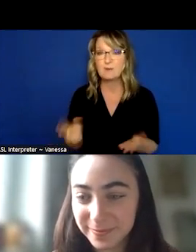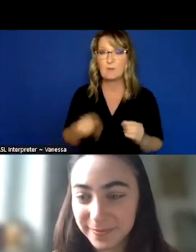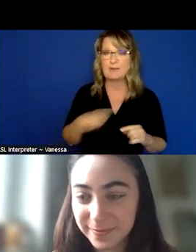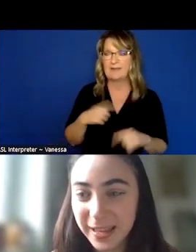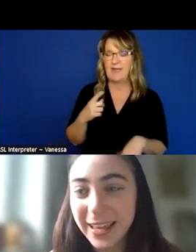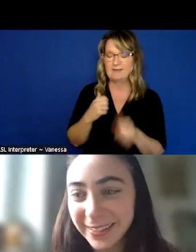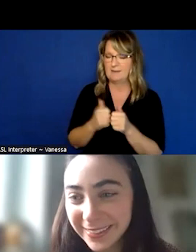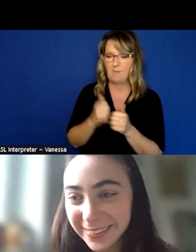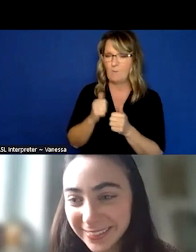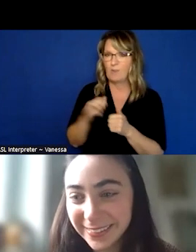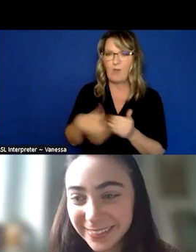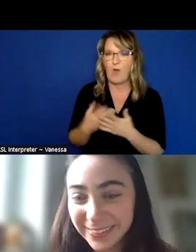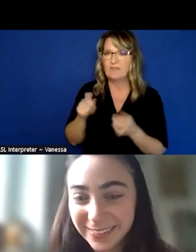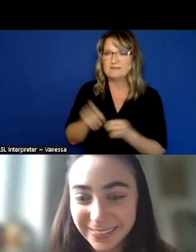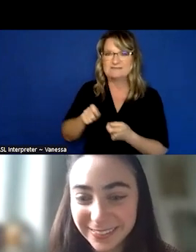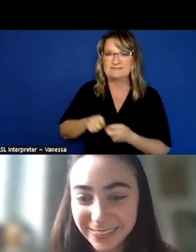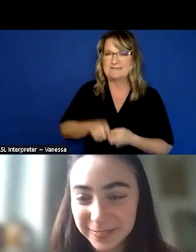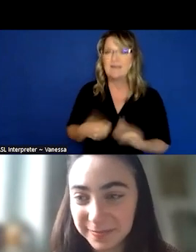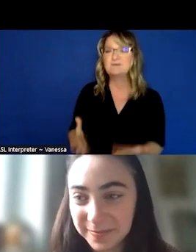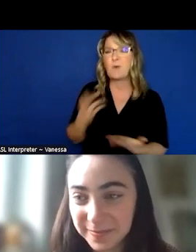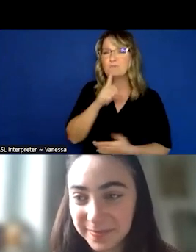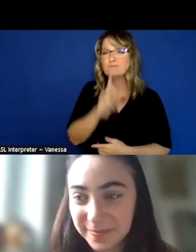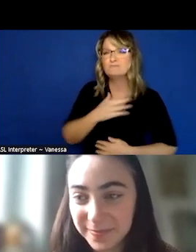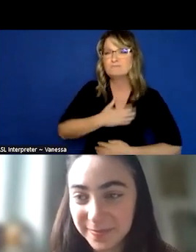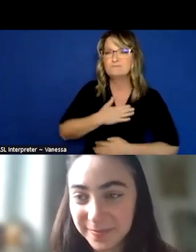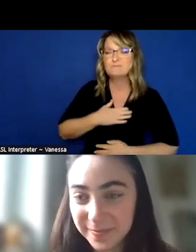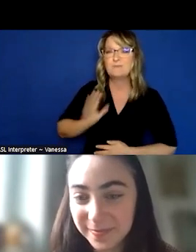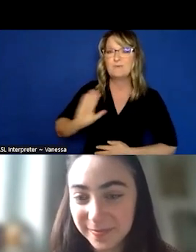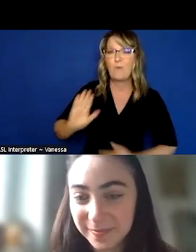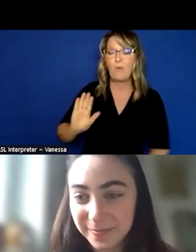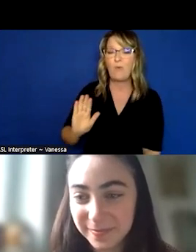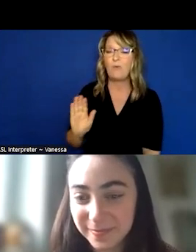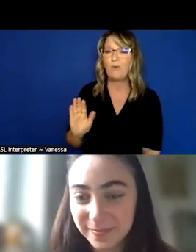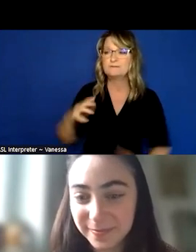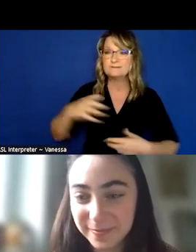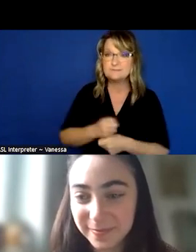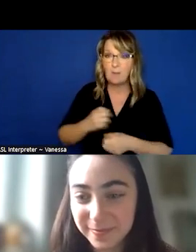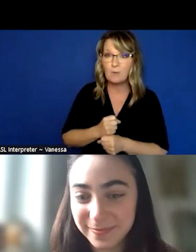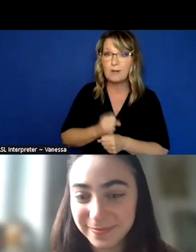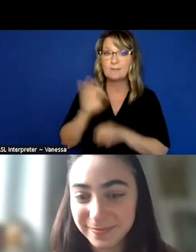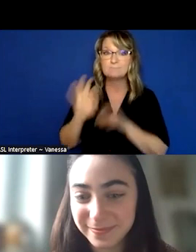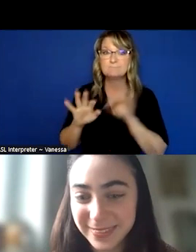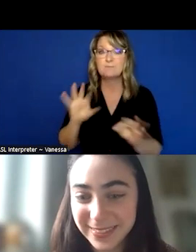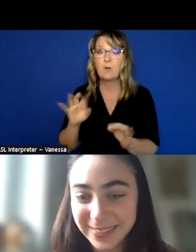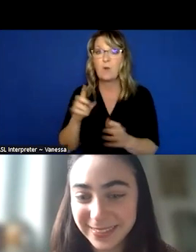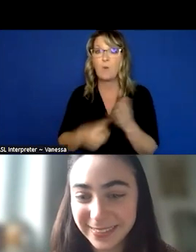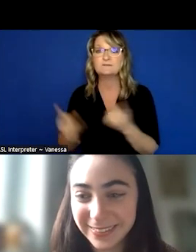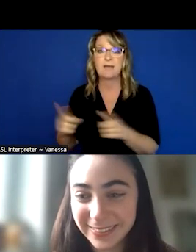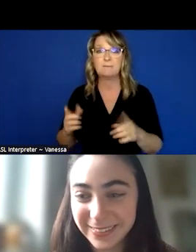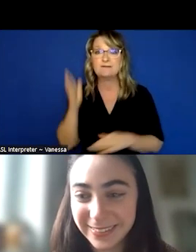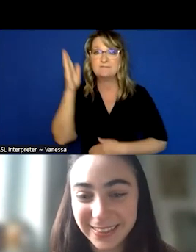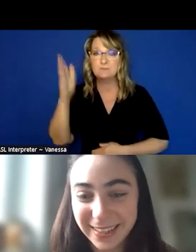up with all the details. So I always appreciate your summaries and your vision for what's coming up. So thank you for that